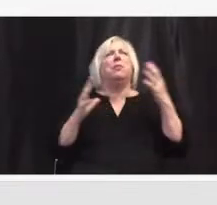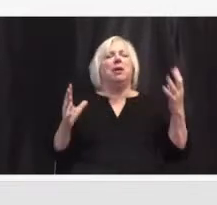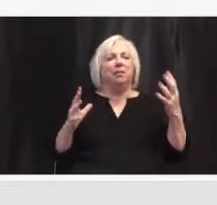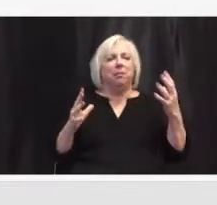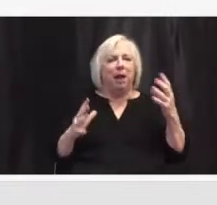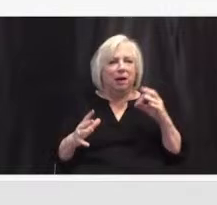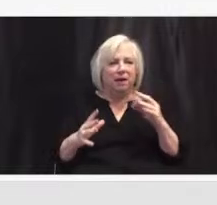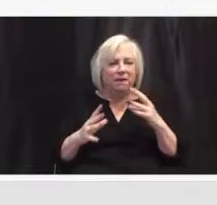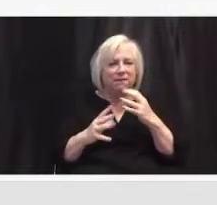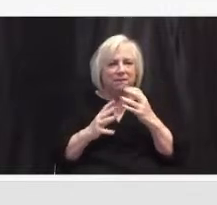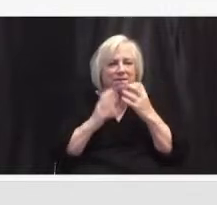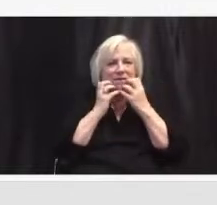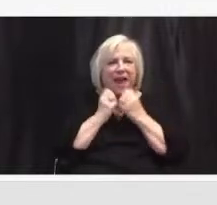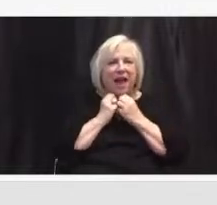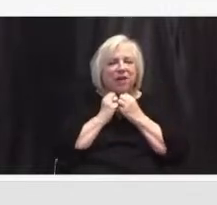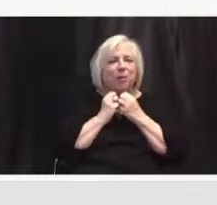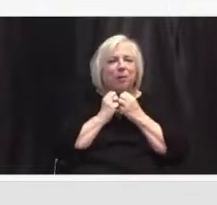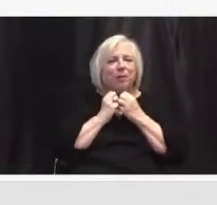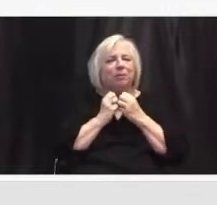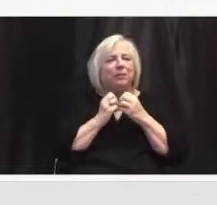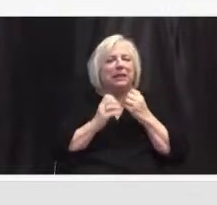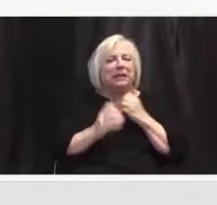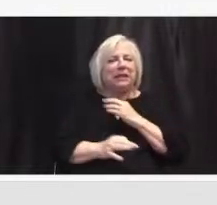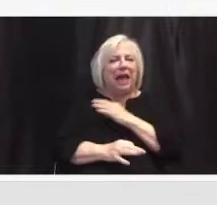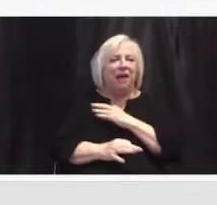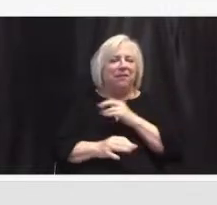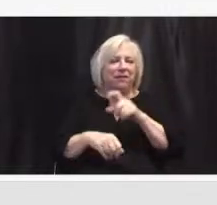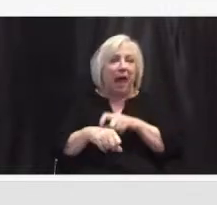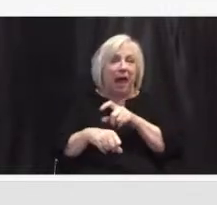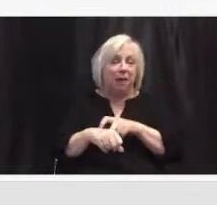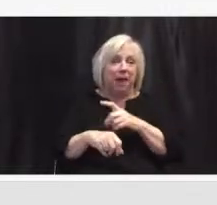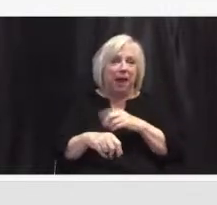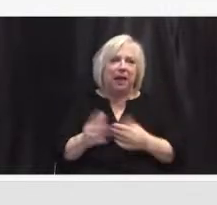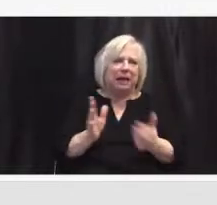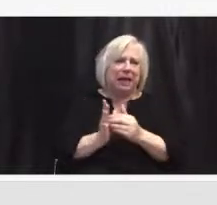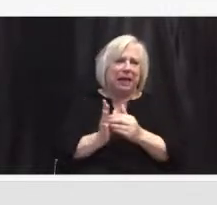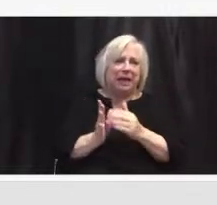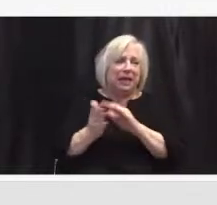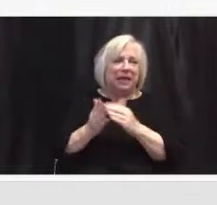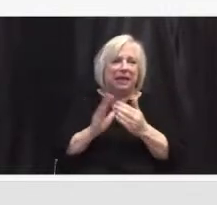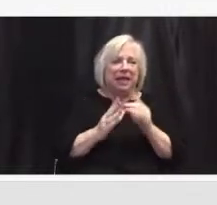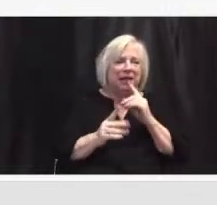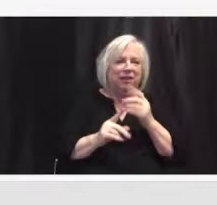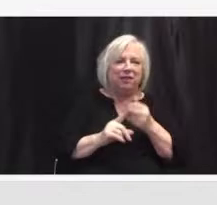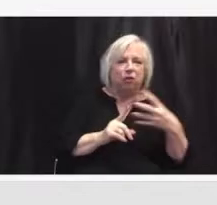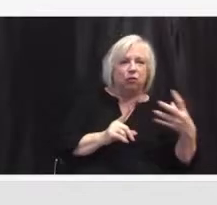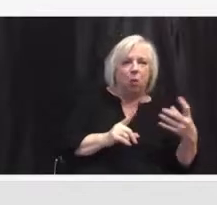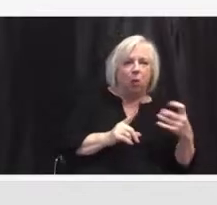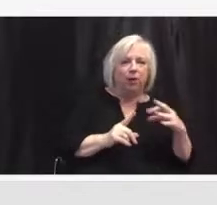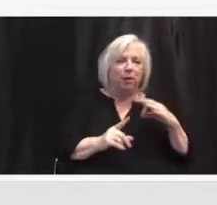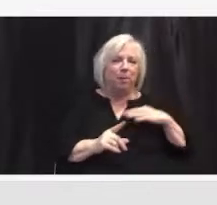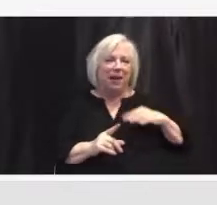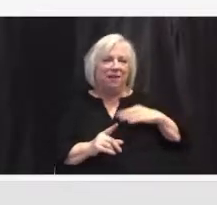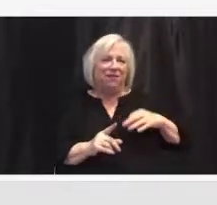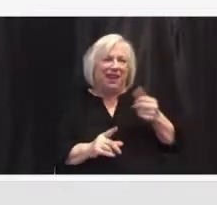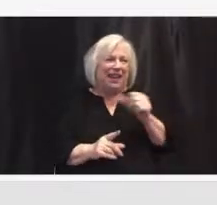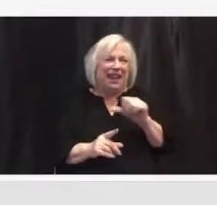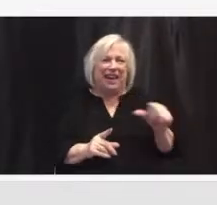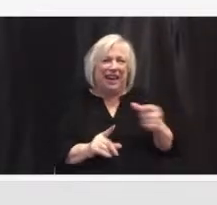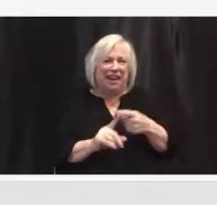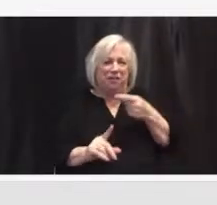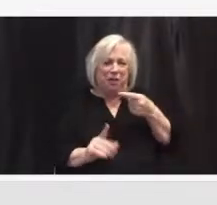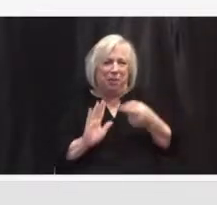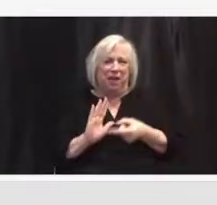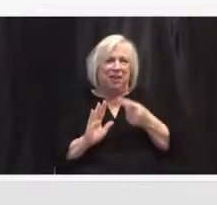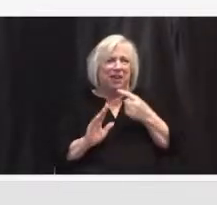amount of valuable staff time. And again, the city's not growing or benefiting any from this. This is